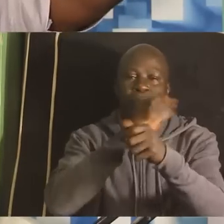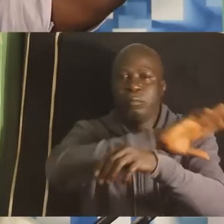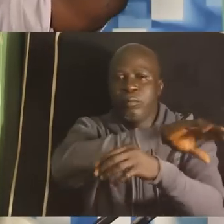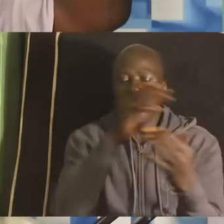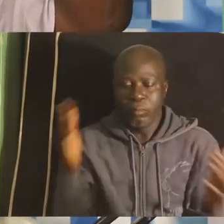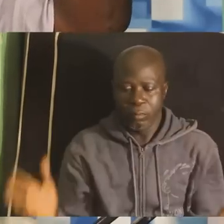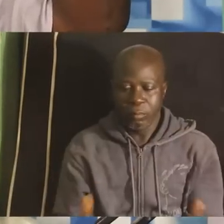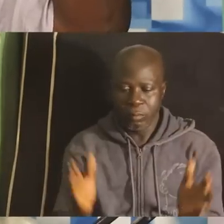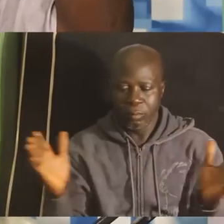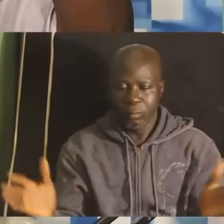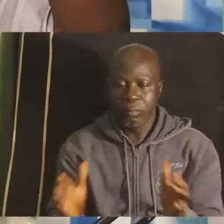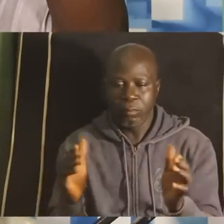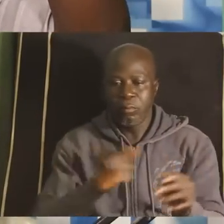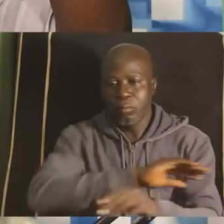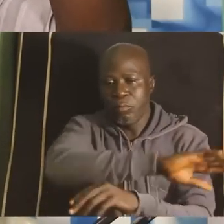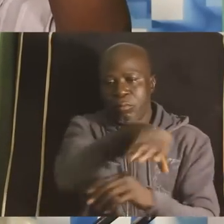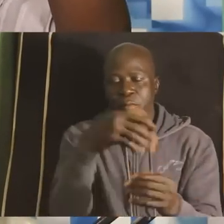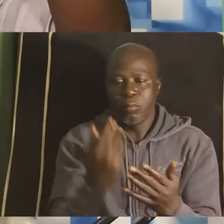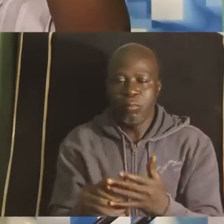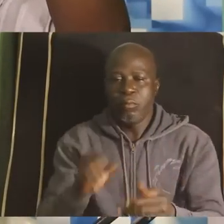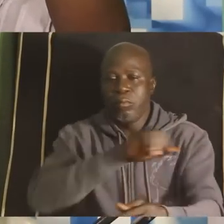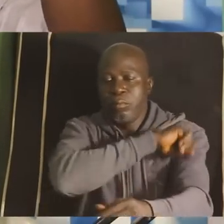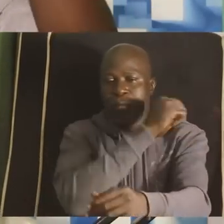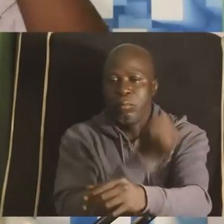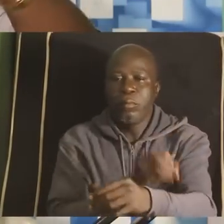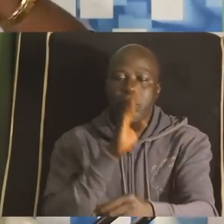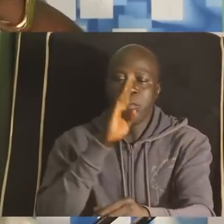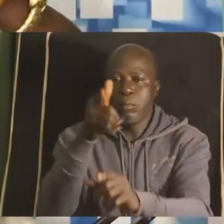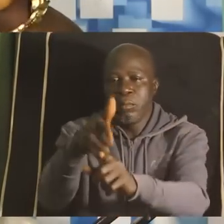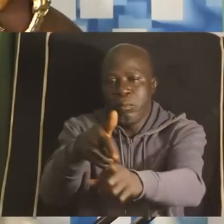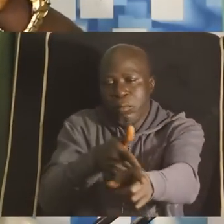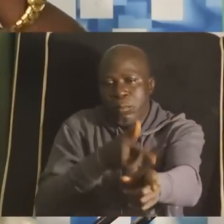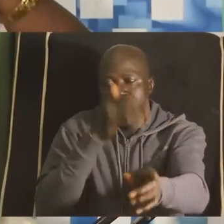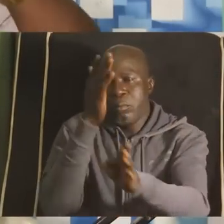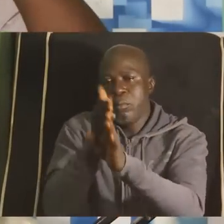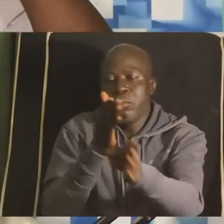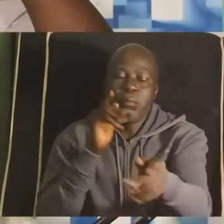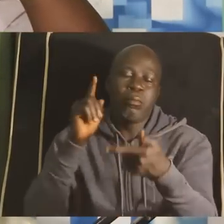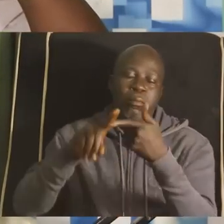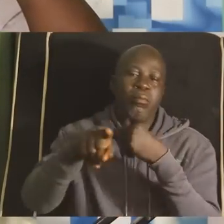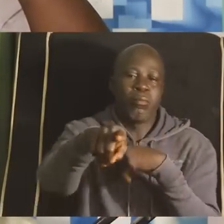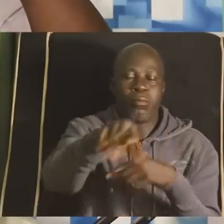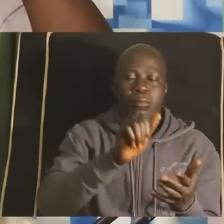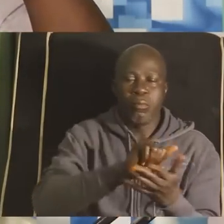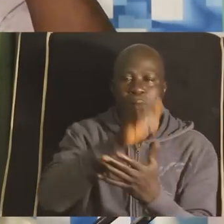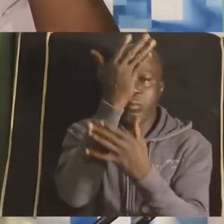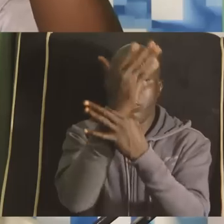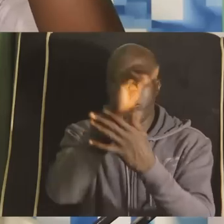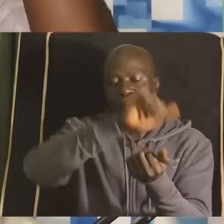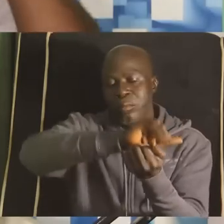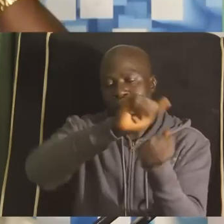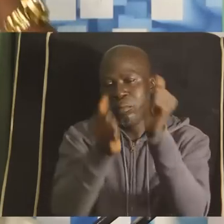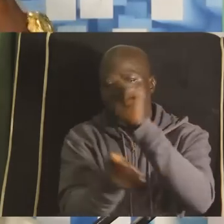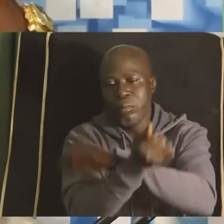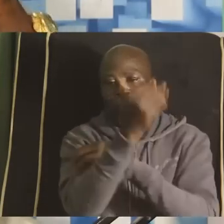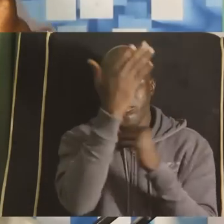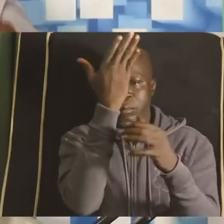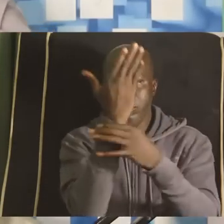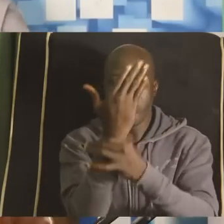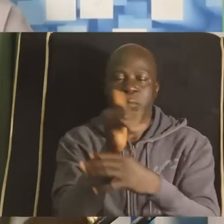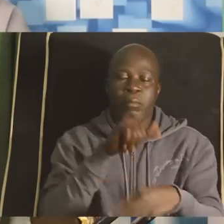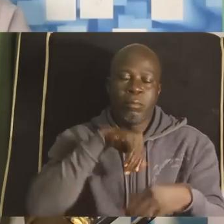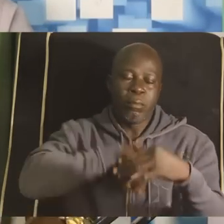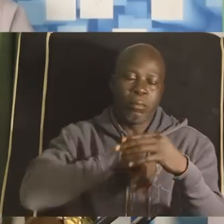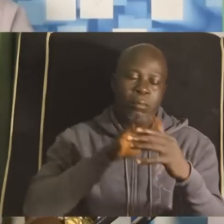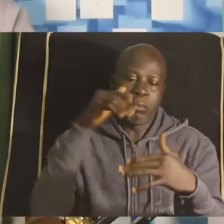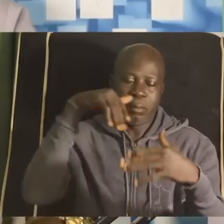gbogbo ipa ti agbara nbe lowo re all power and might belongs to you owo ti mo yi owo pada the hand that change hands mo gbadura ni oruko Jesu I